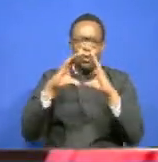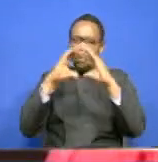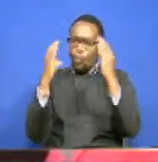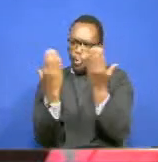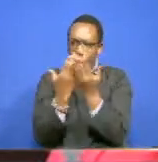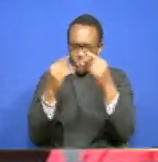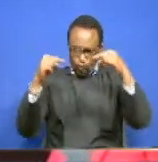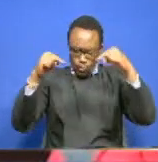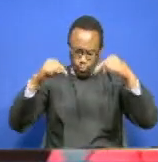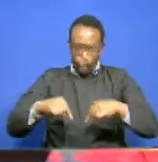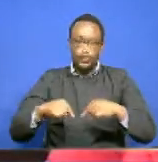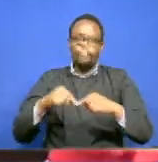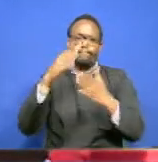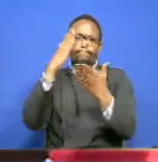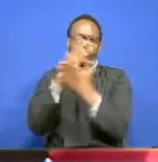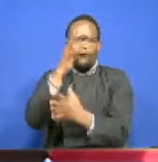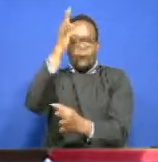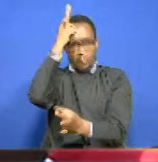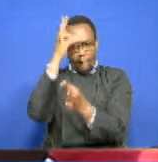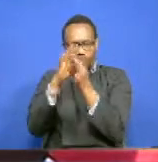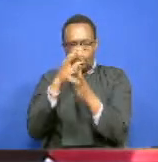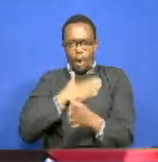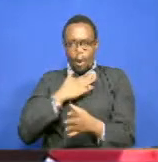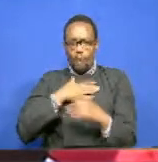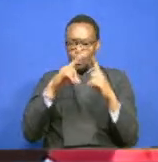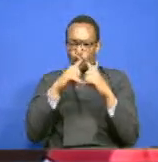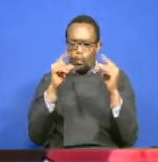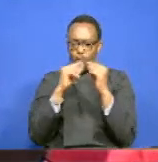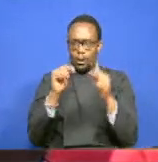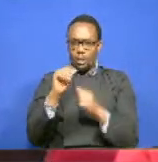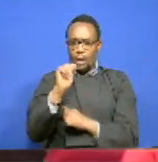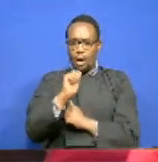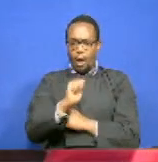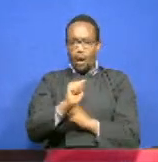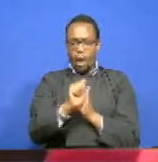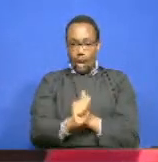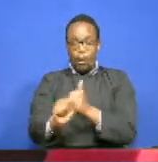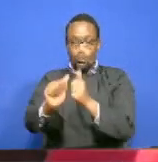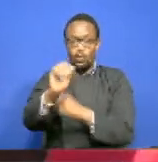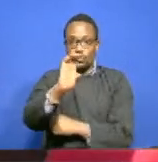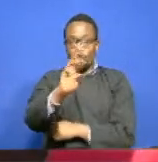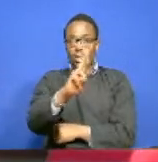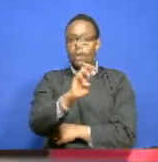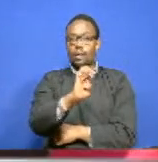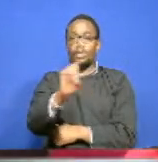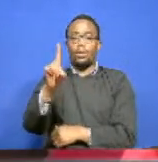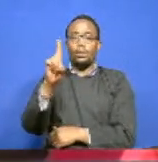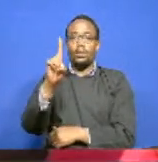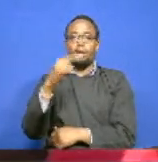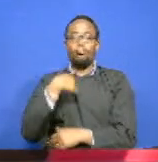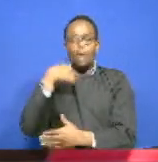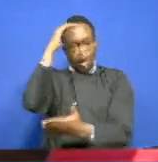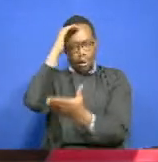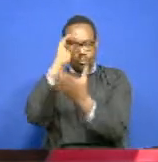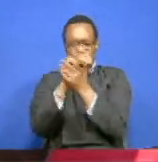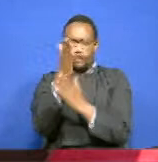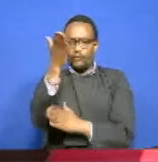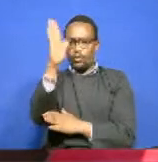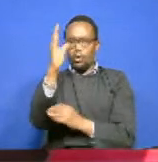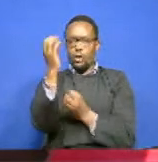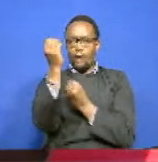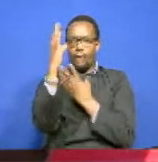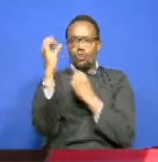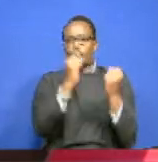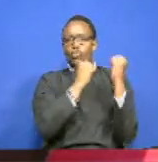world today as we affirm our faith in the words of the Apostles' Creed. I believe in God,